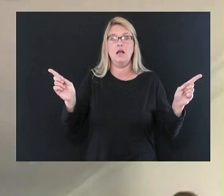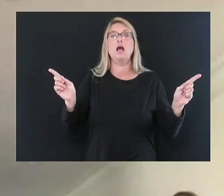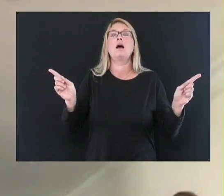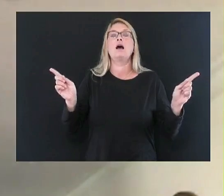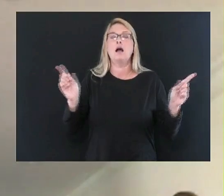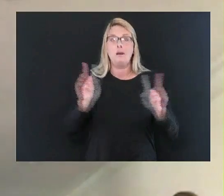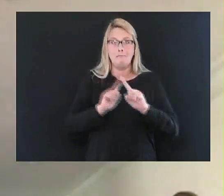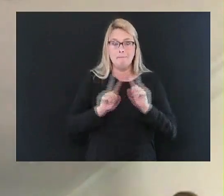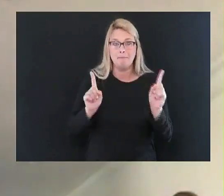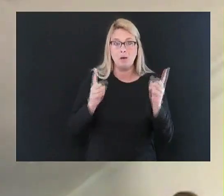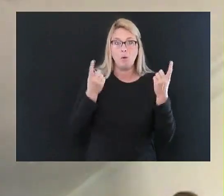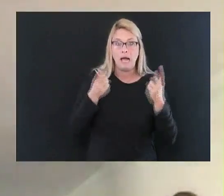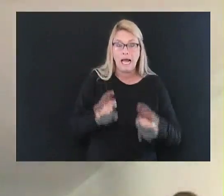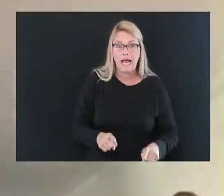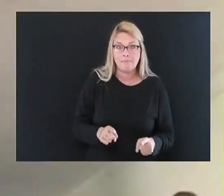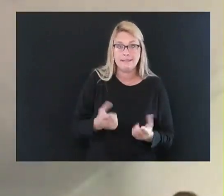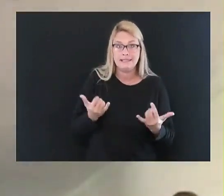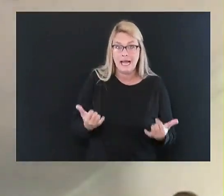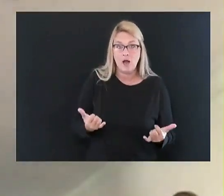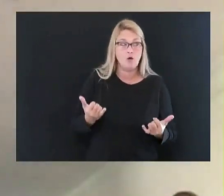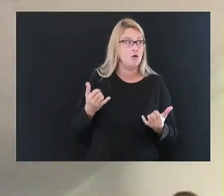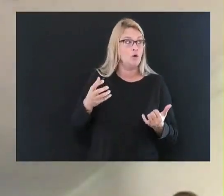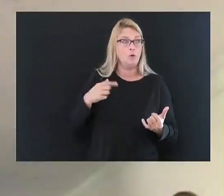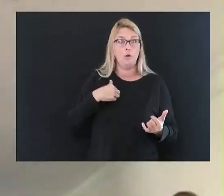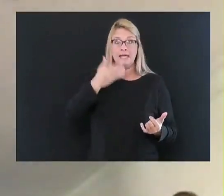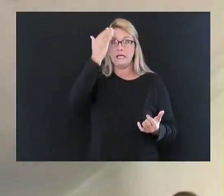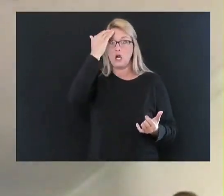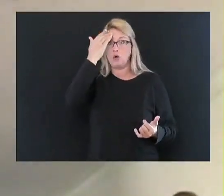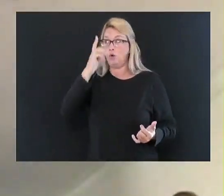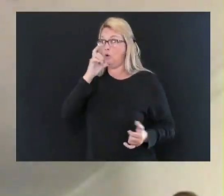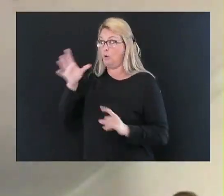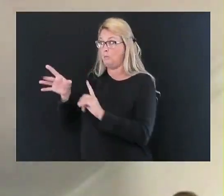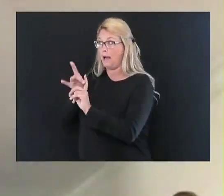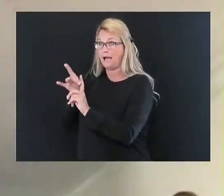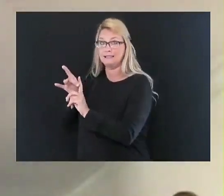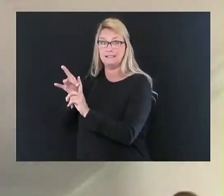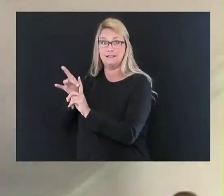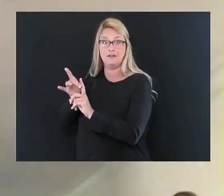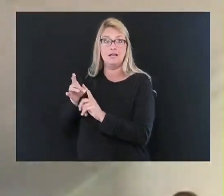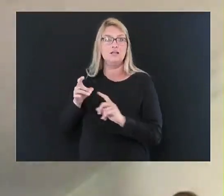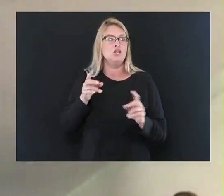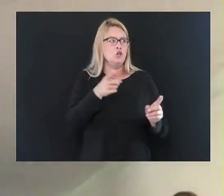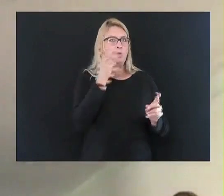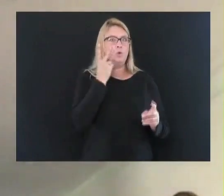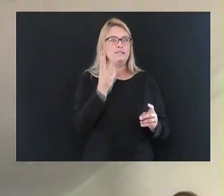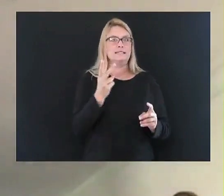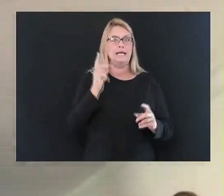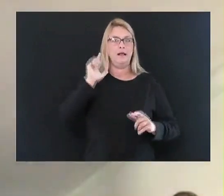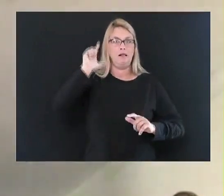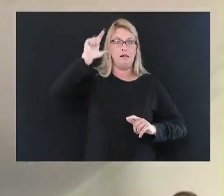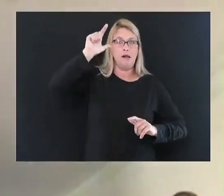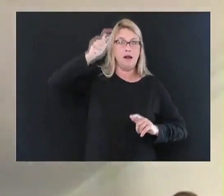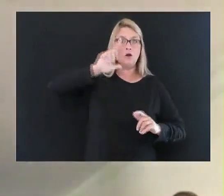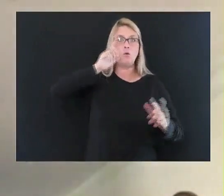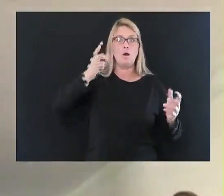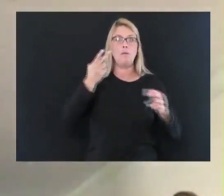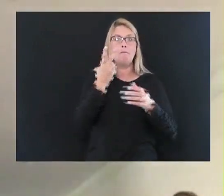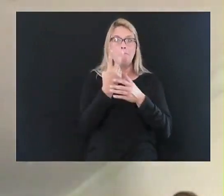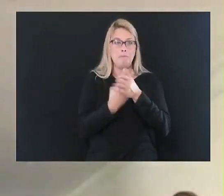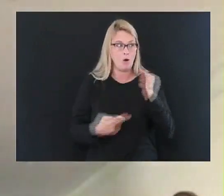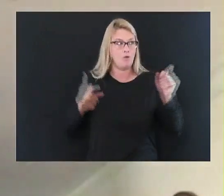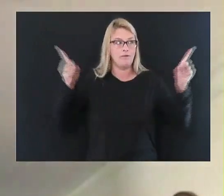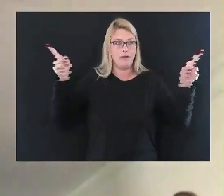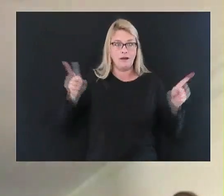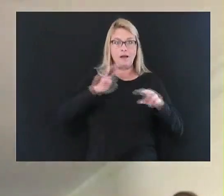we get a better handle on COVID spread in the community, they should both start to come down, which is really what we're looking